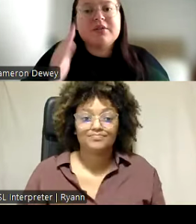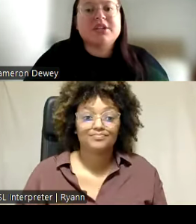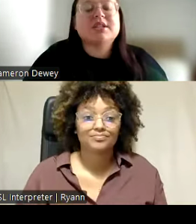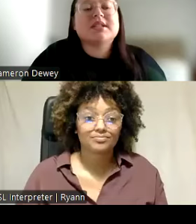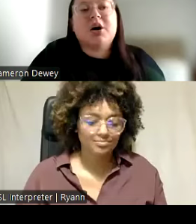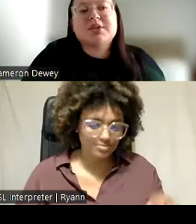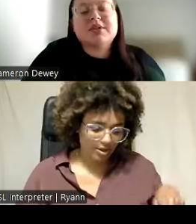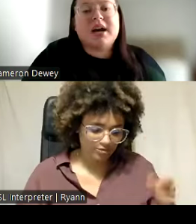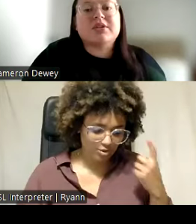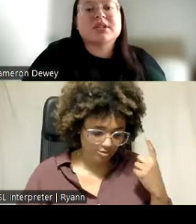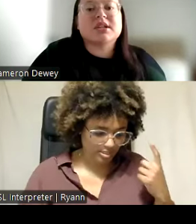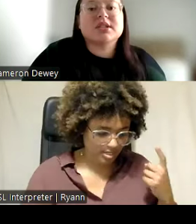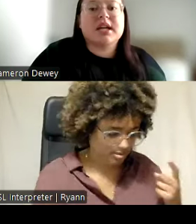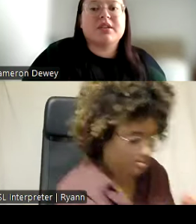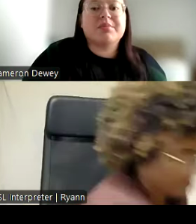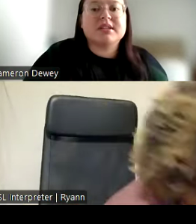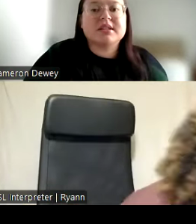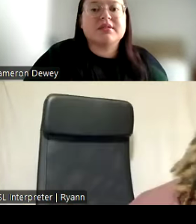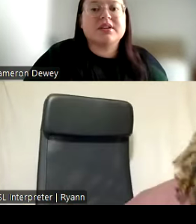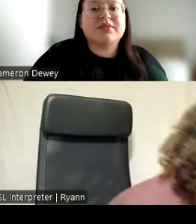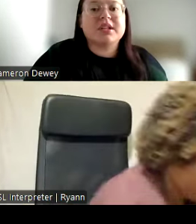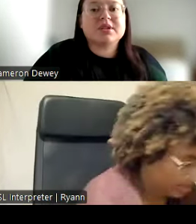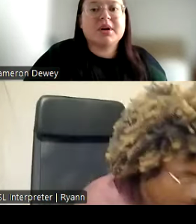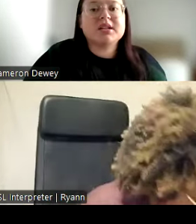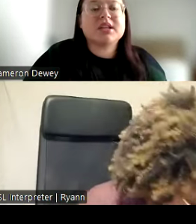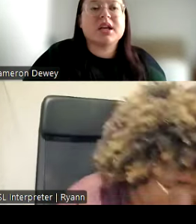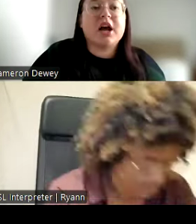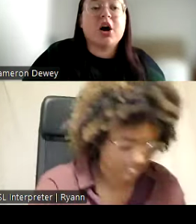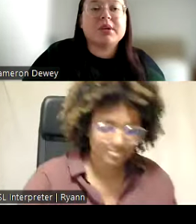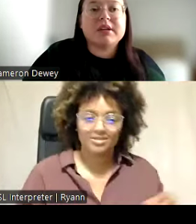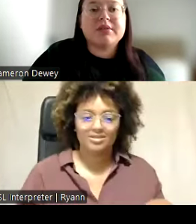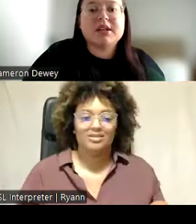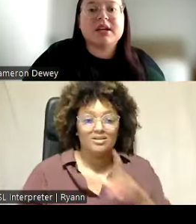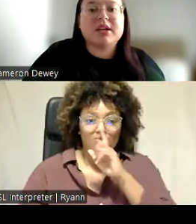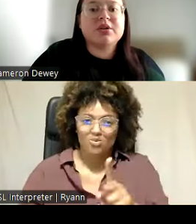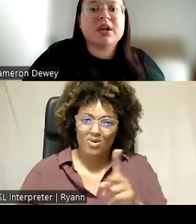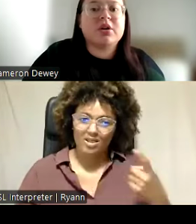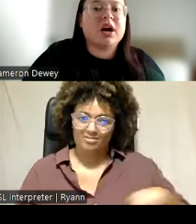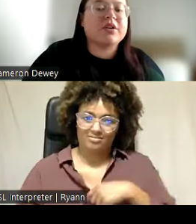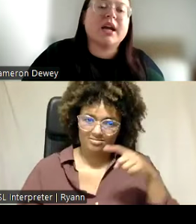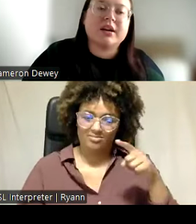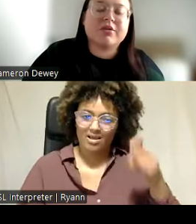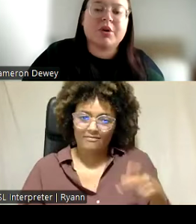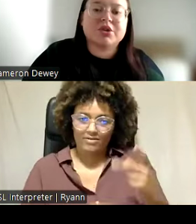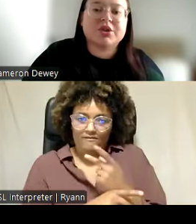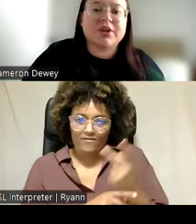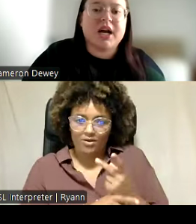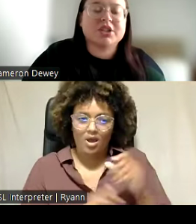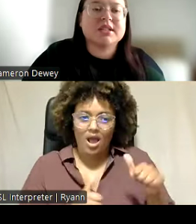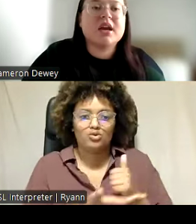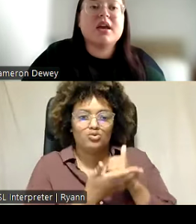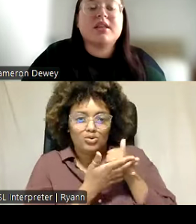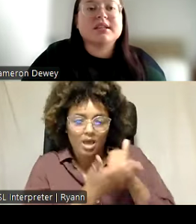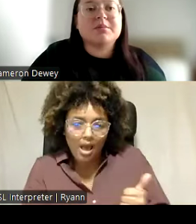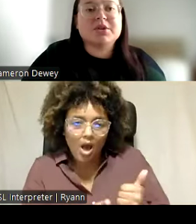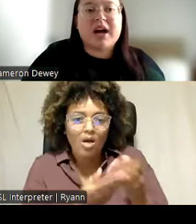Targeted interventions to help survivors understand the basis of the defense response can help alleviate the guilt or other negative emotional